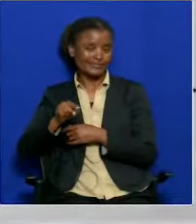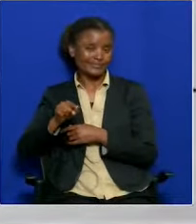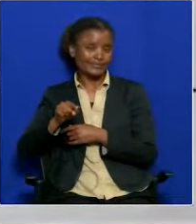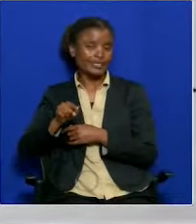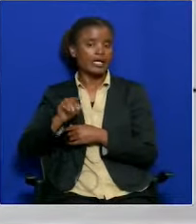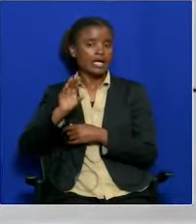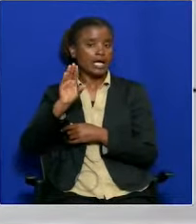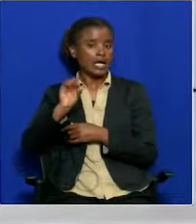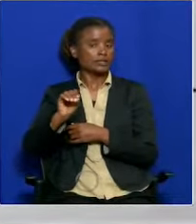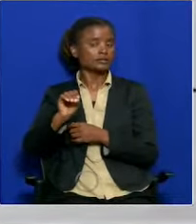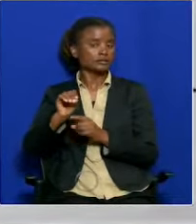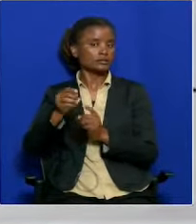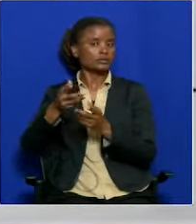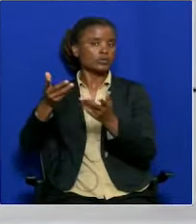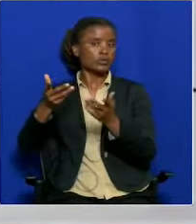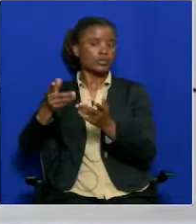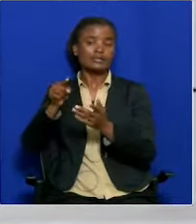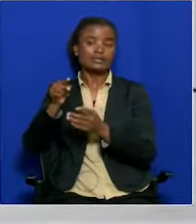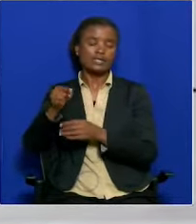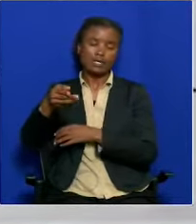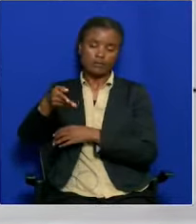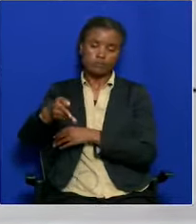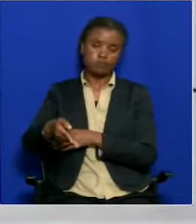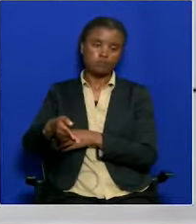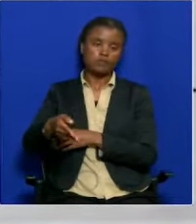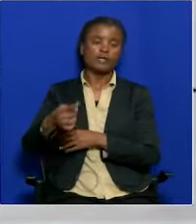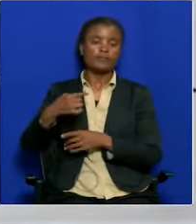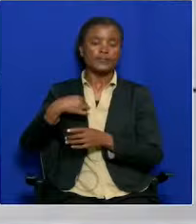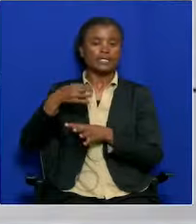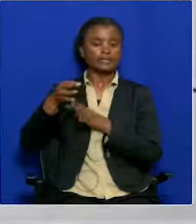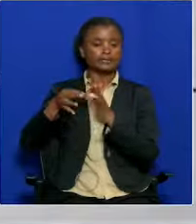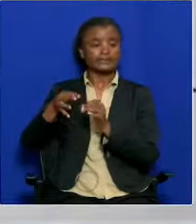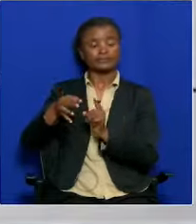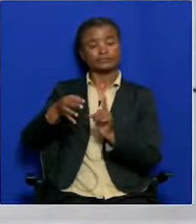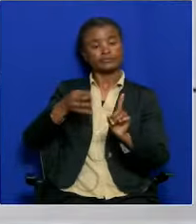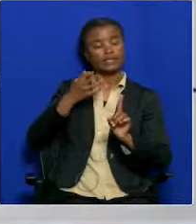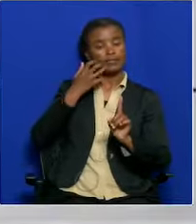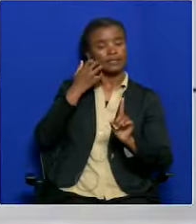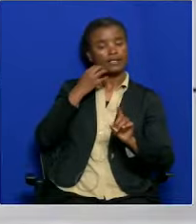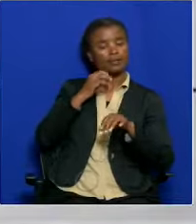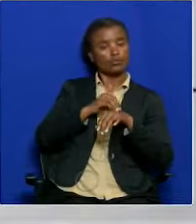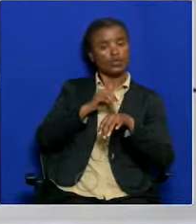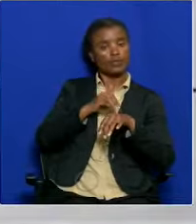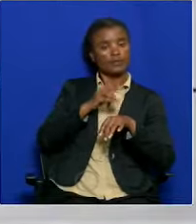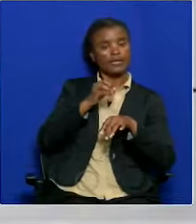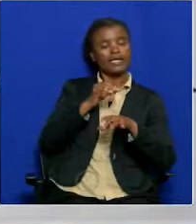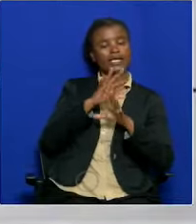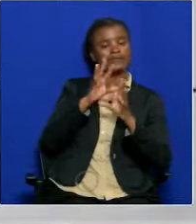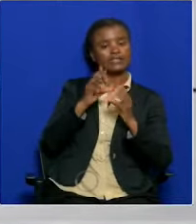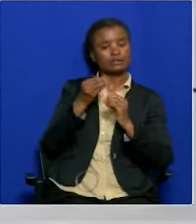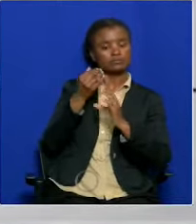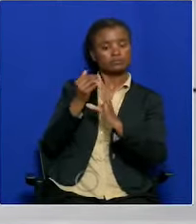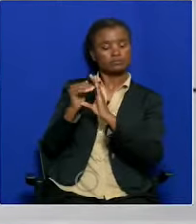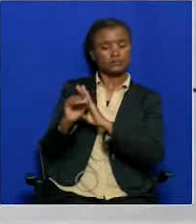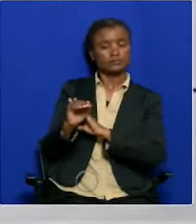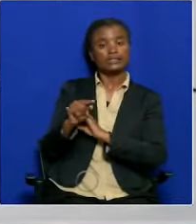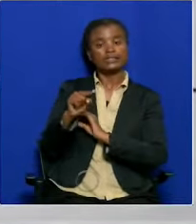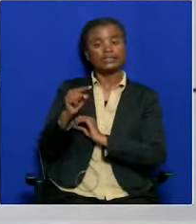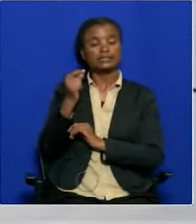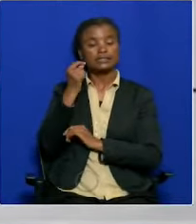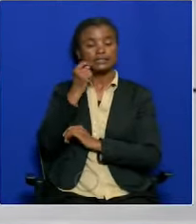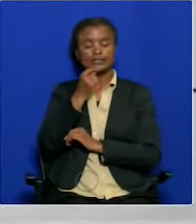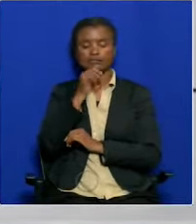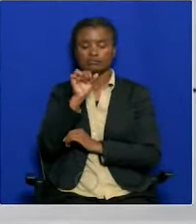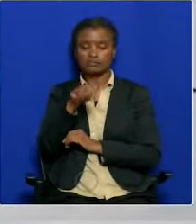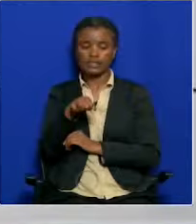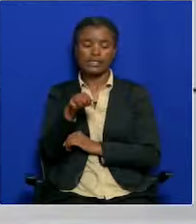he's around. I said Matlala was having this problem. I forwarded him everything. And then he said, no, you will see him later.